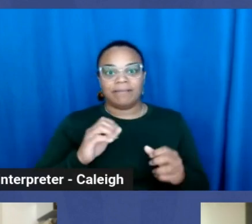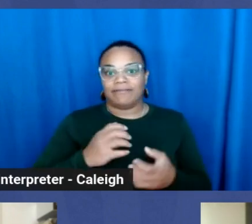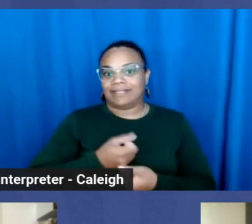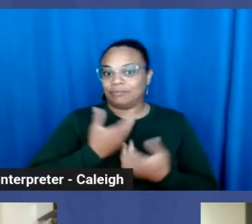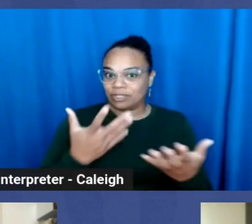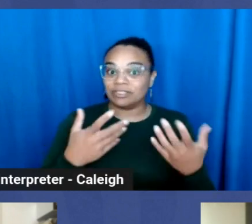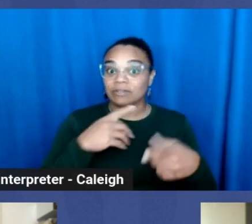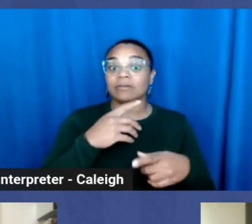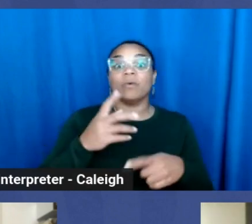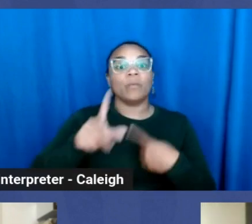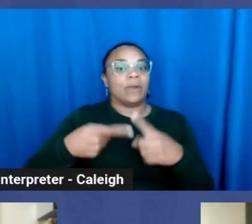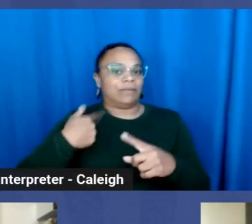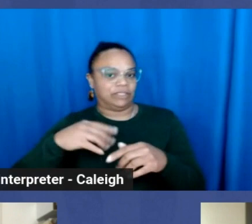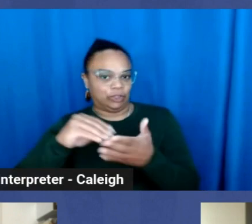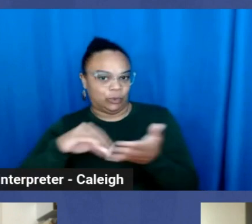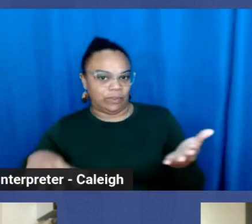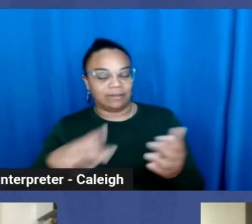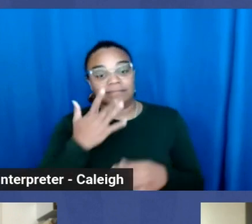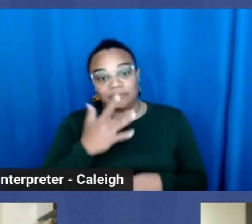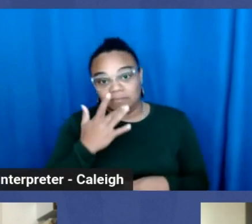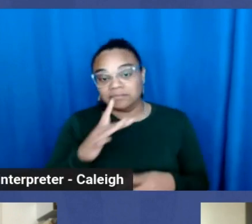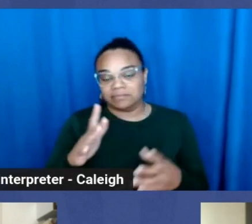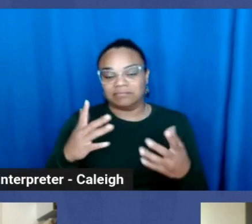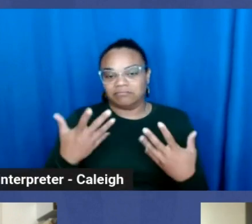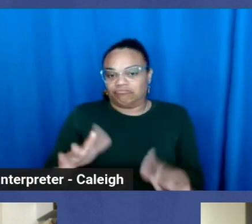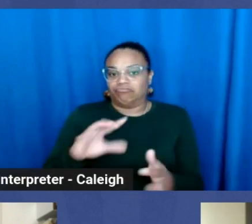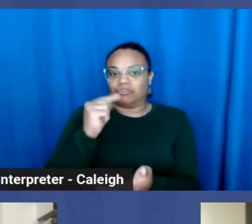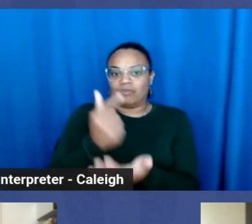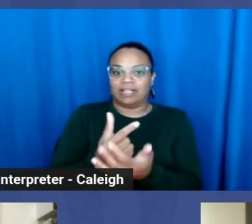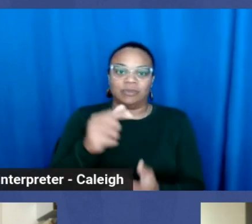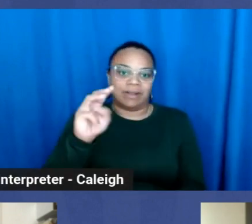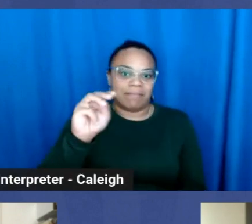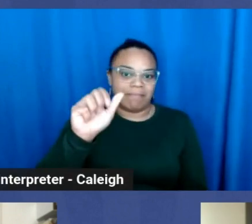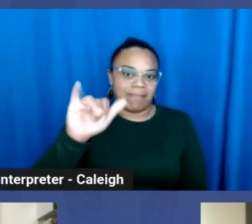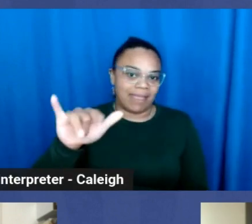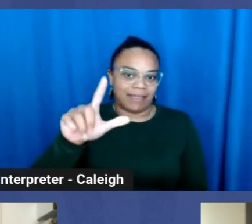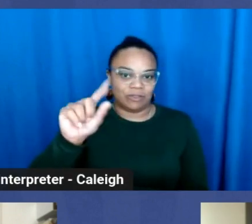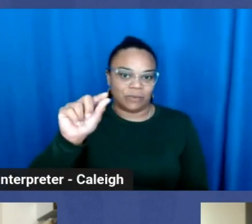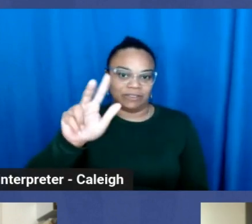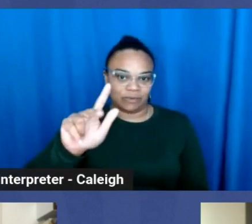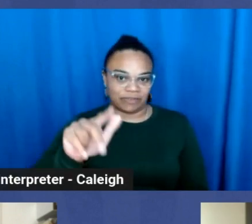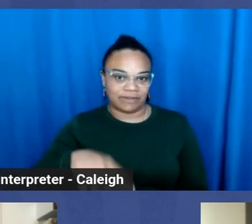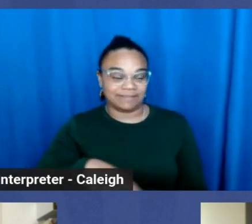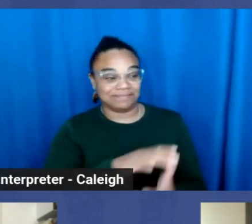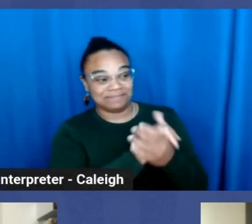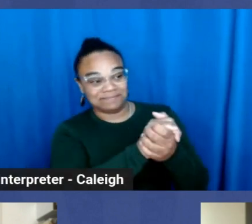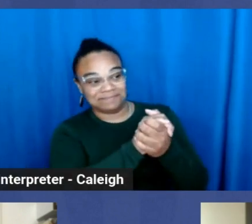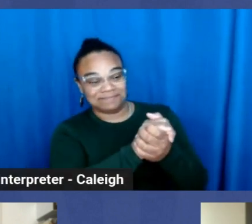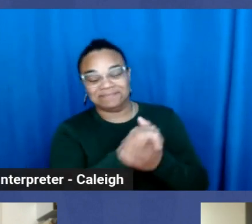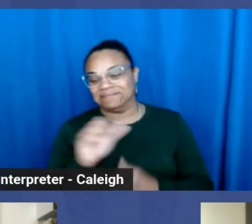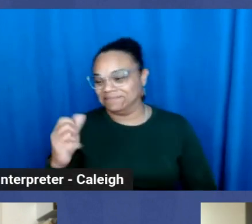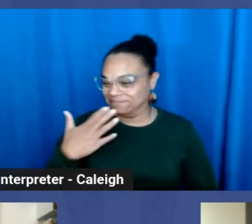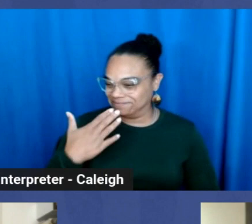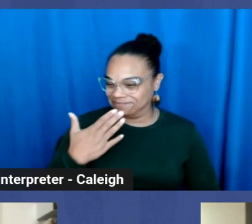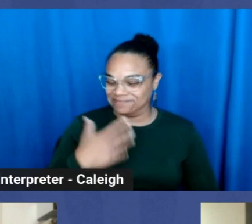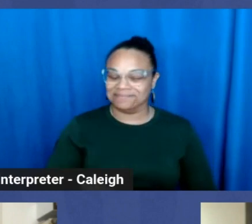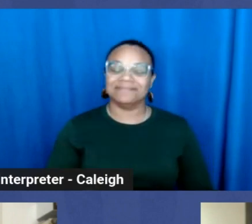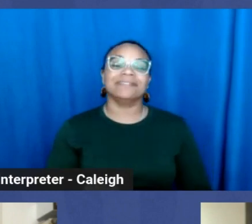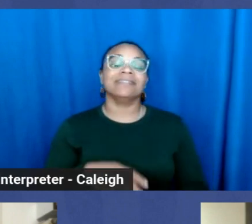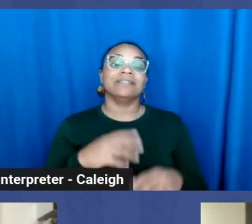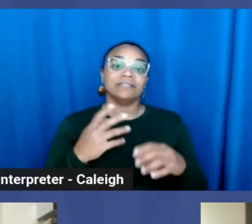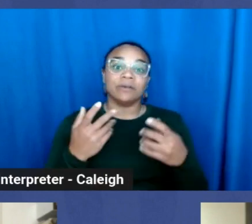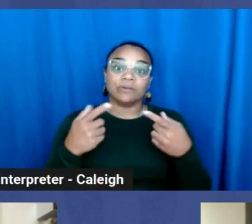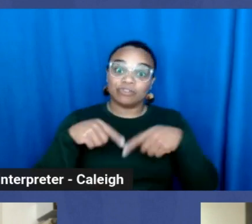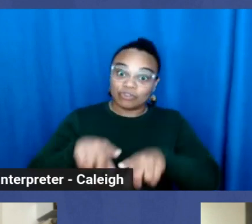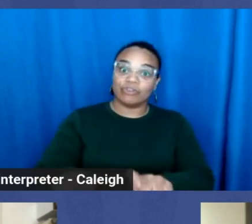then, I have graduated in May of 2023. But while I was, yes, thank you. So while